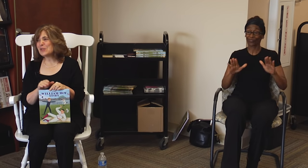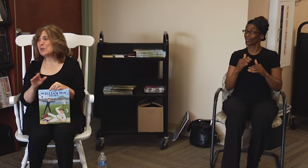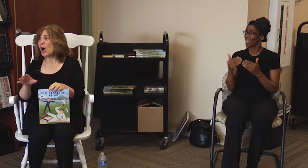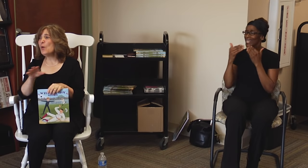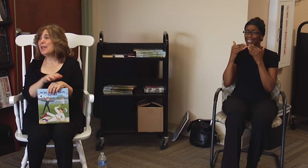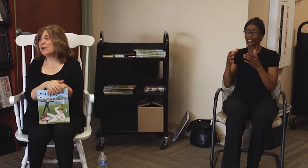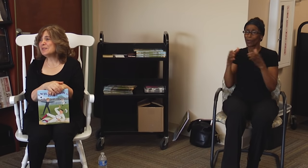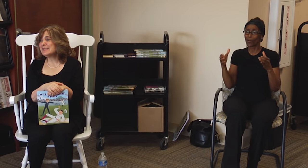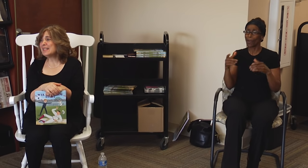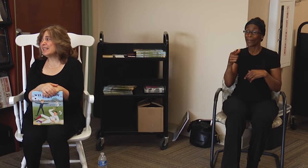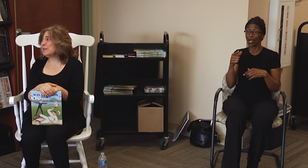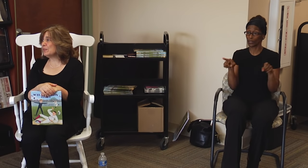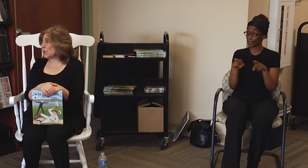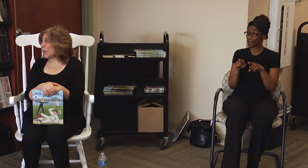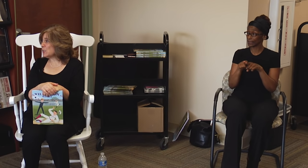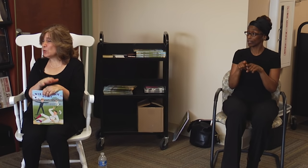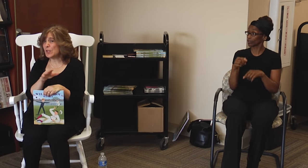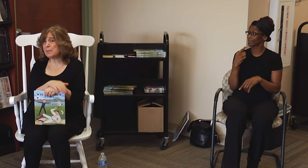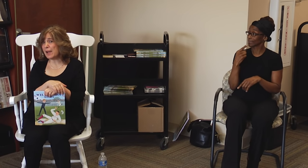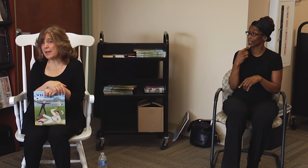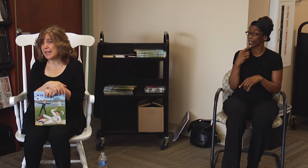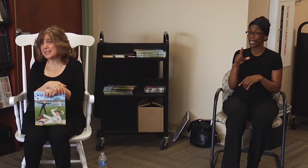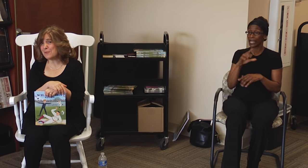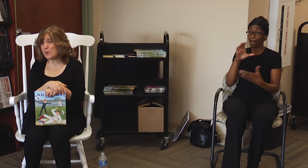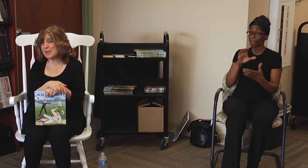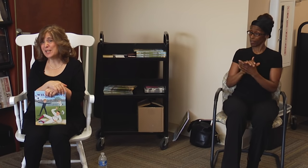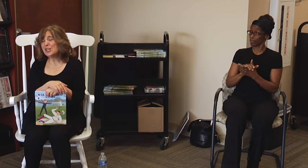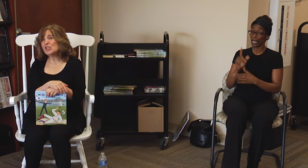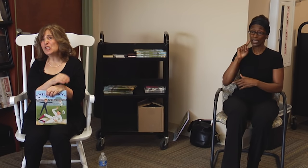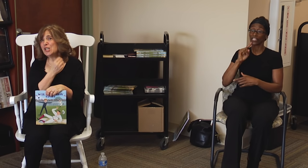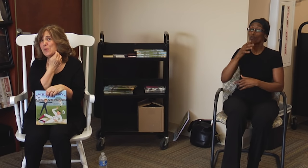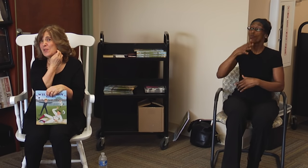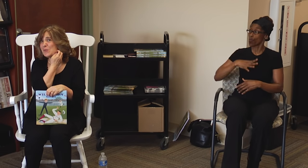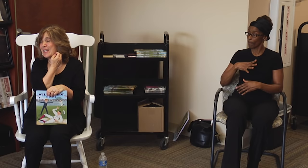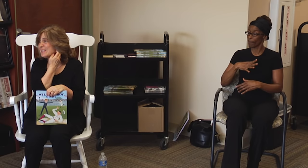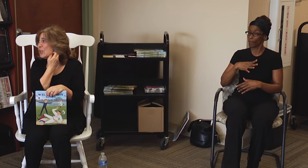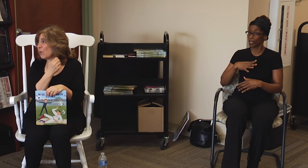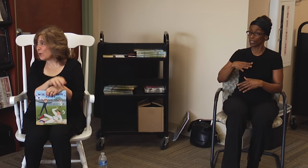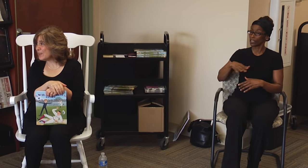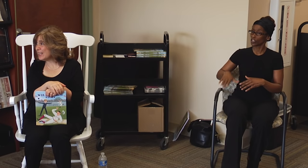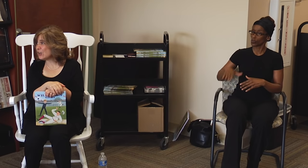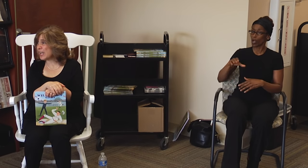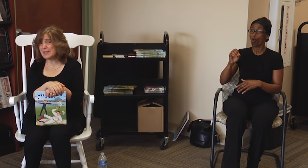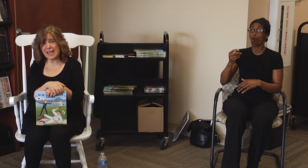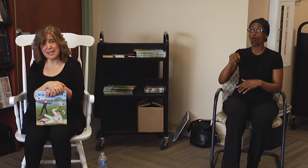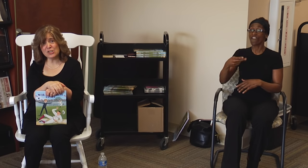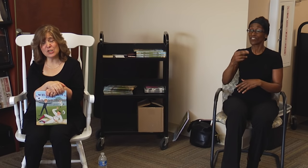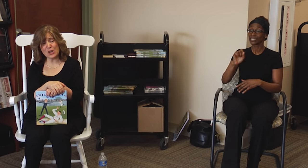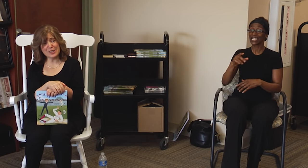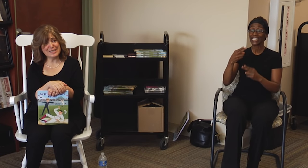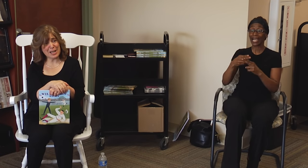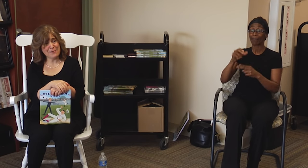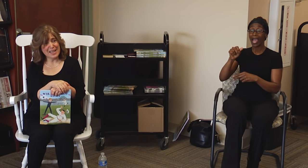Thank you so much. Oh, may I also say that he, I told you that he married a deaf woman. She was raised in an orphanage. Her name is